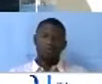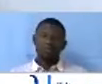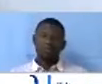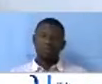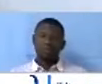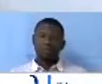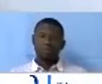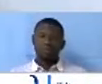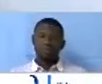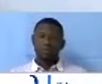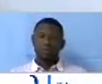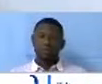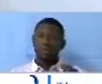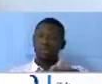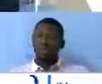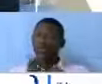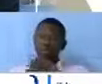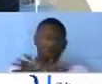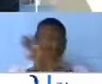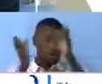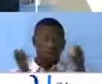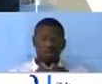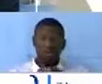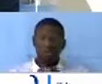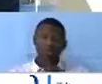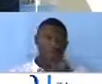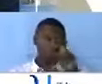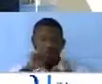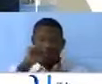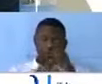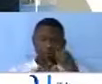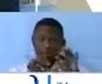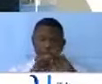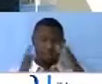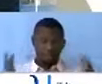these panels, it was led by the NIA.